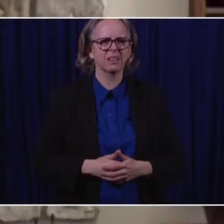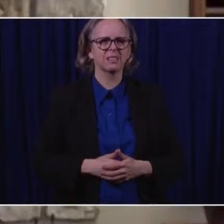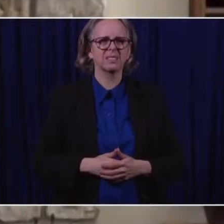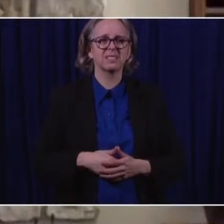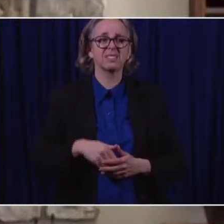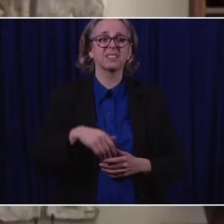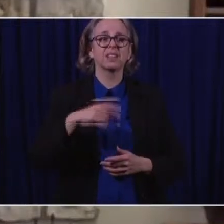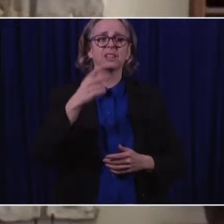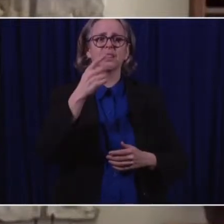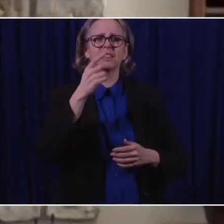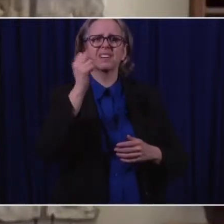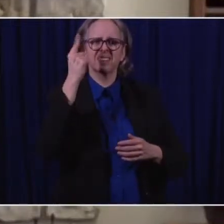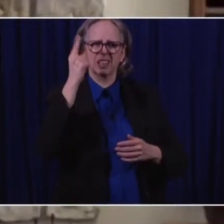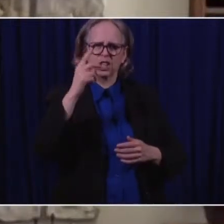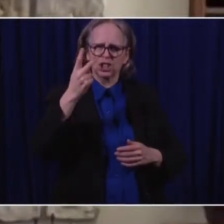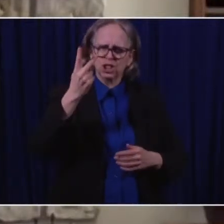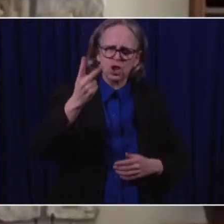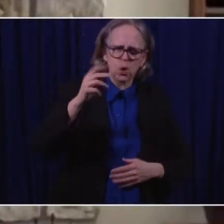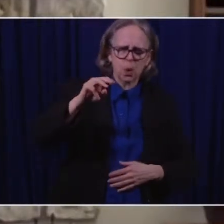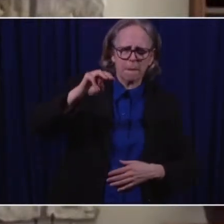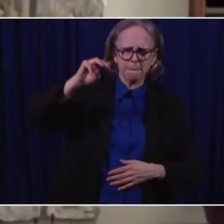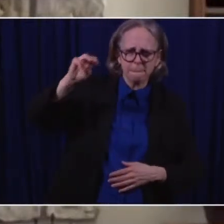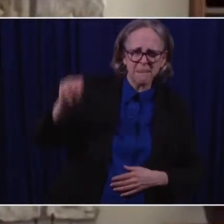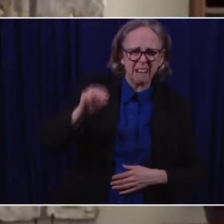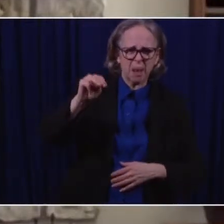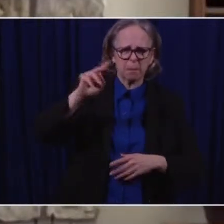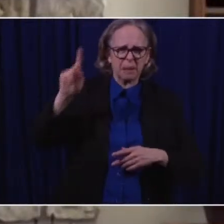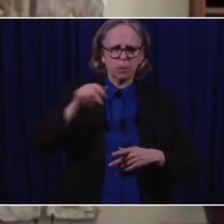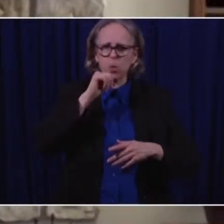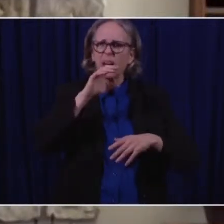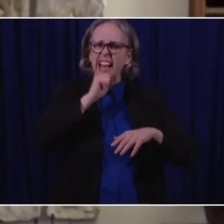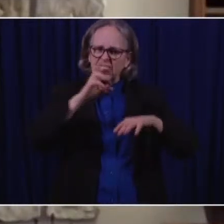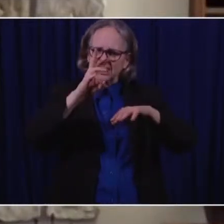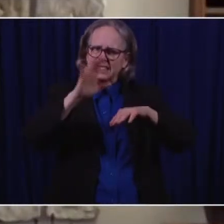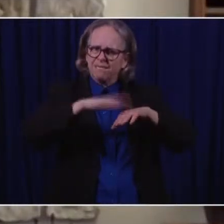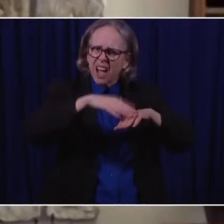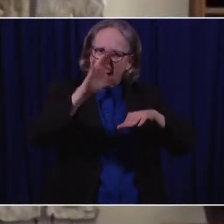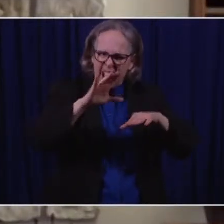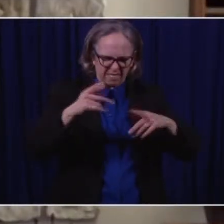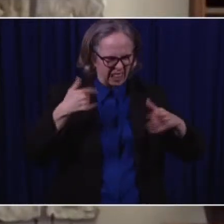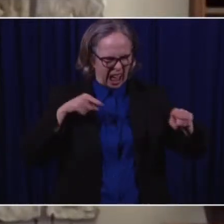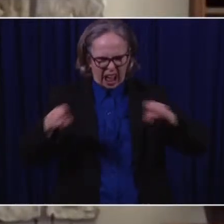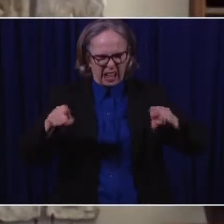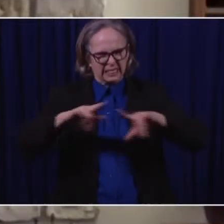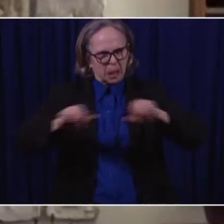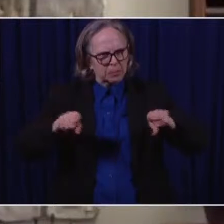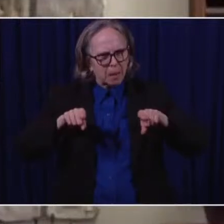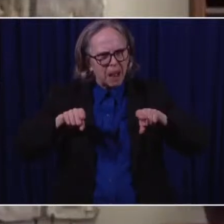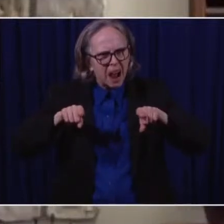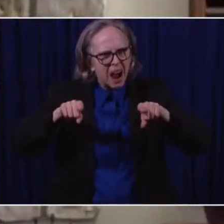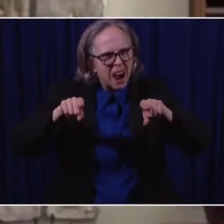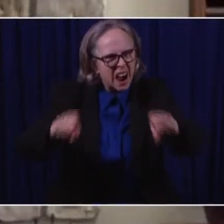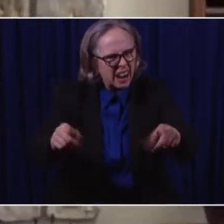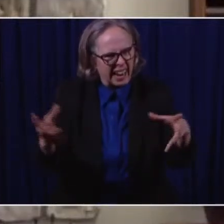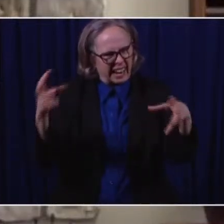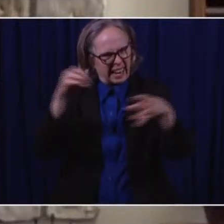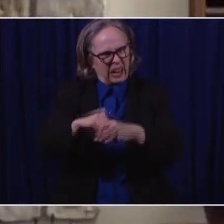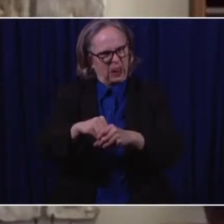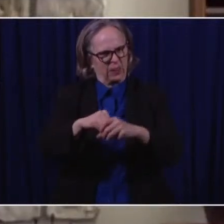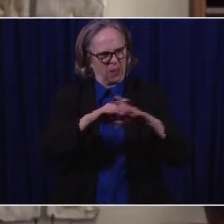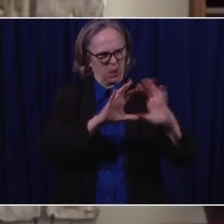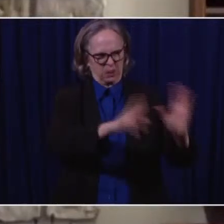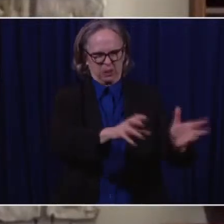residents, 65 years of age and older. And you can look at our chart, and we're making progress. I think we're up to about